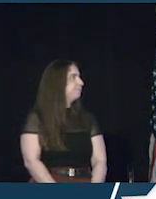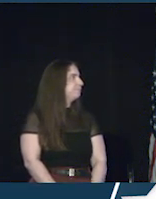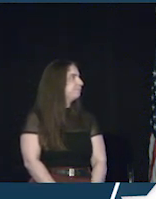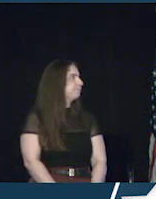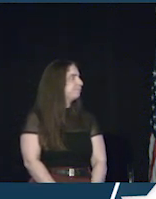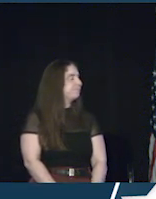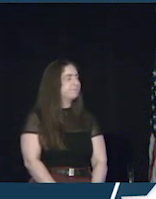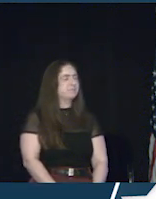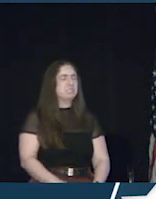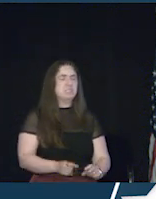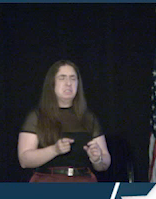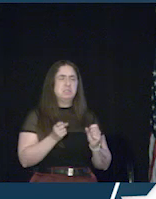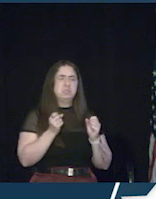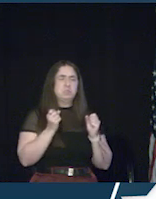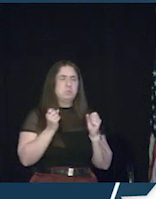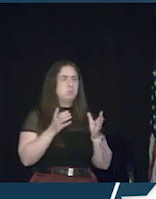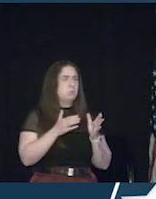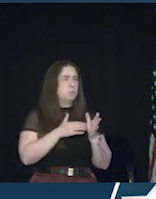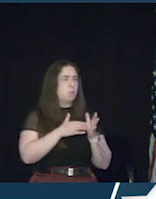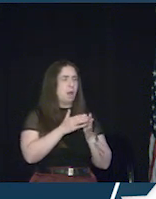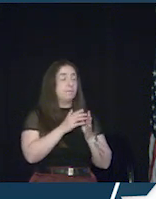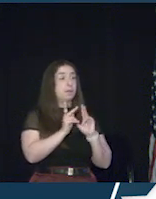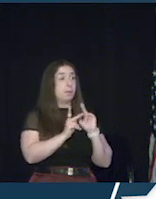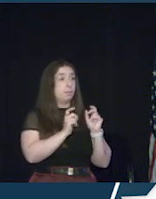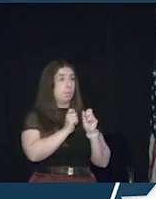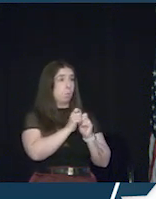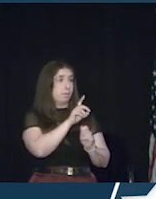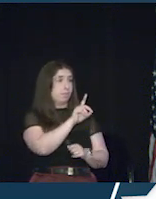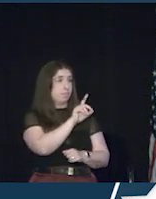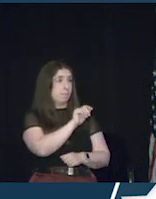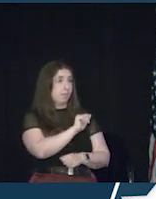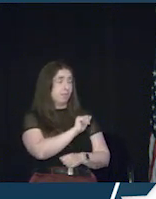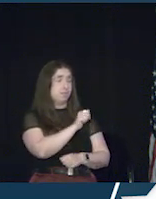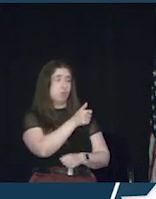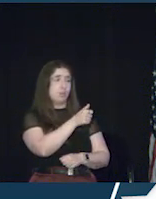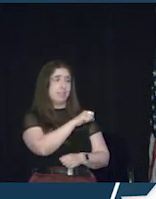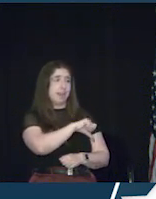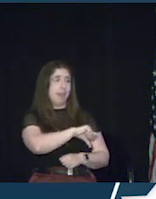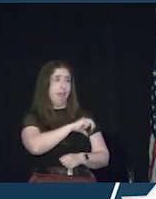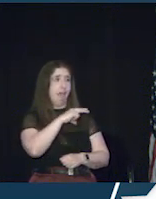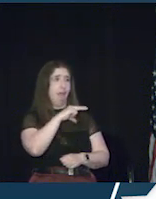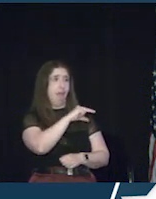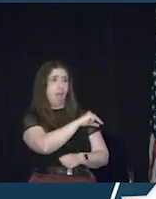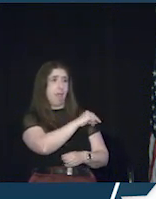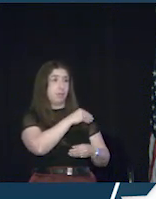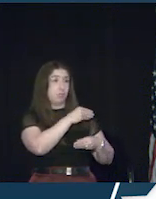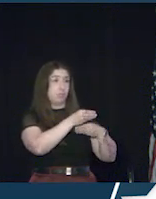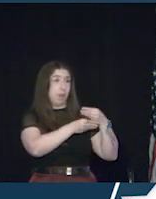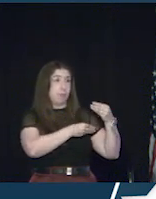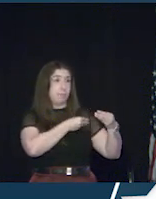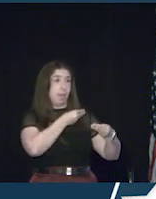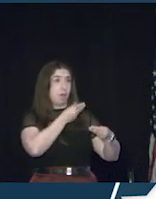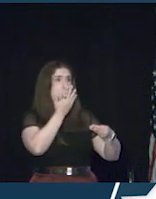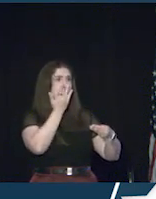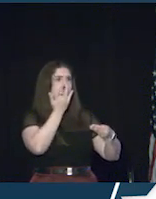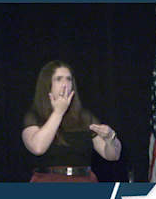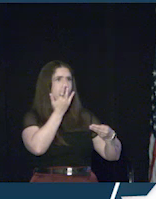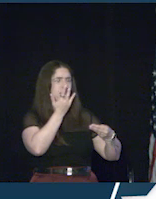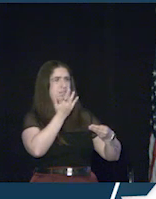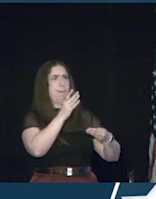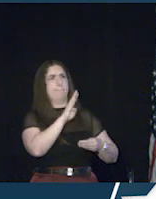Too often, people with disabilities are denied life-saving organ transplants because of institutional